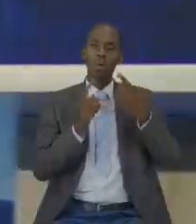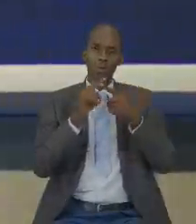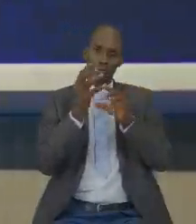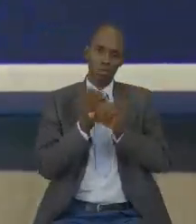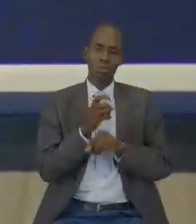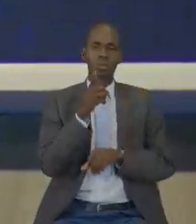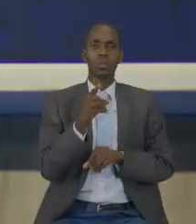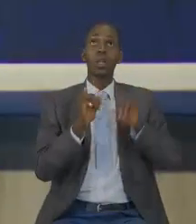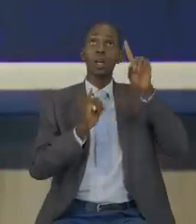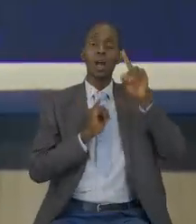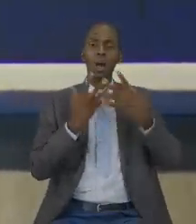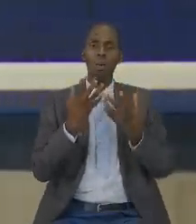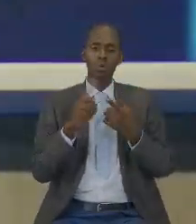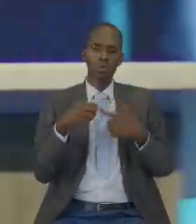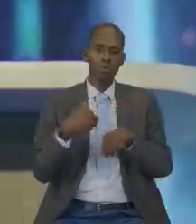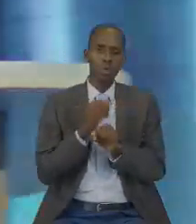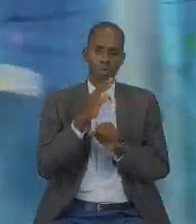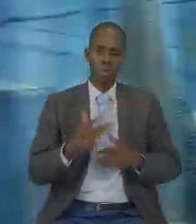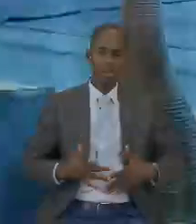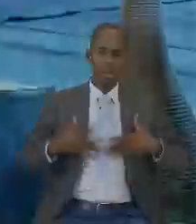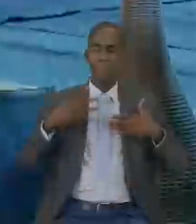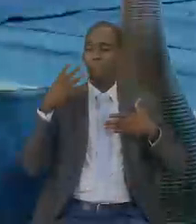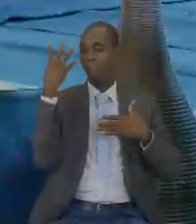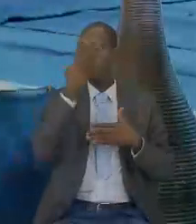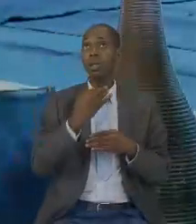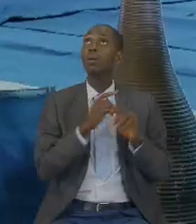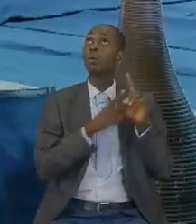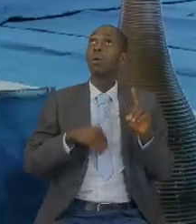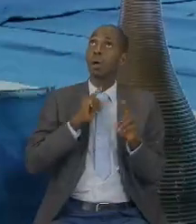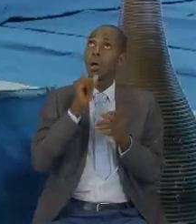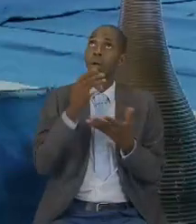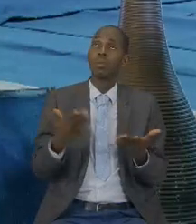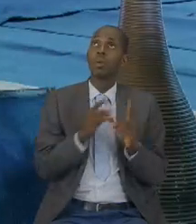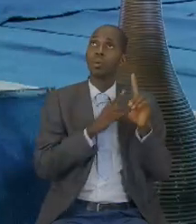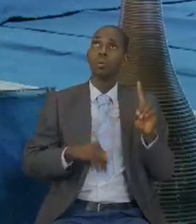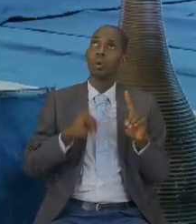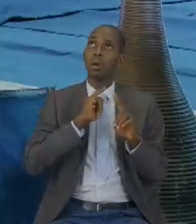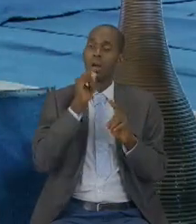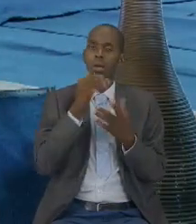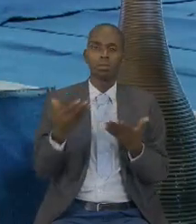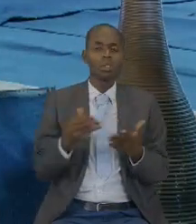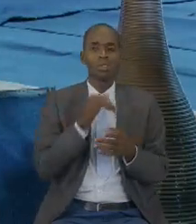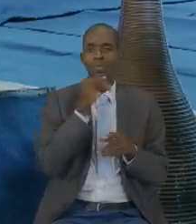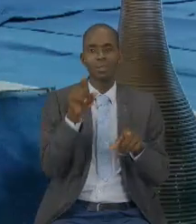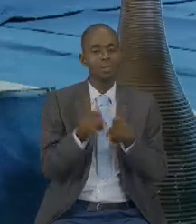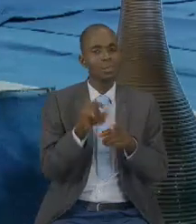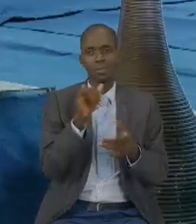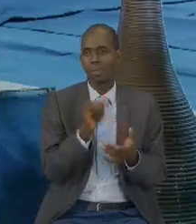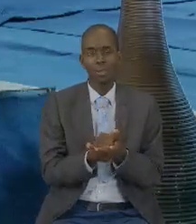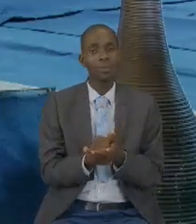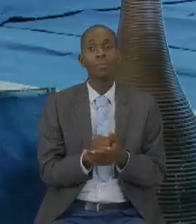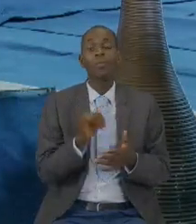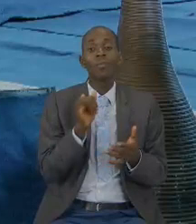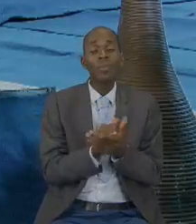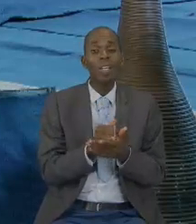to make your life beautiful. Say, Lord, I come, Lord, I come. It's not like that. That